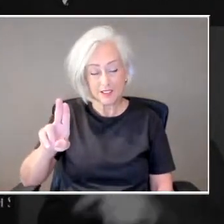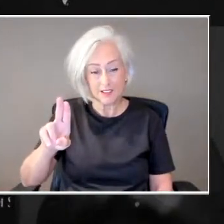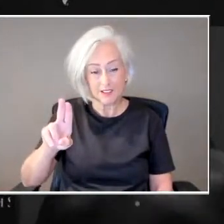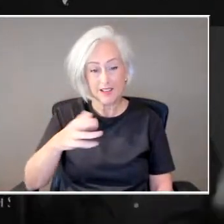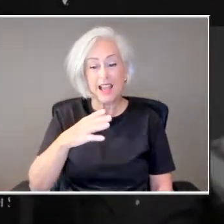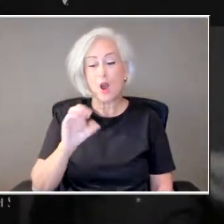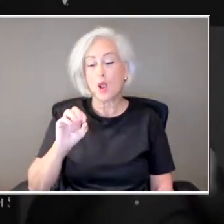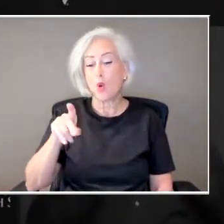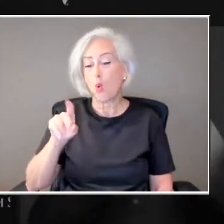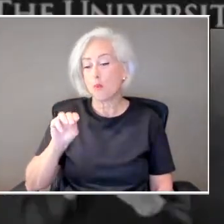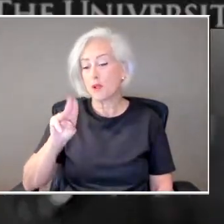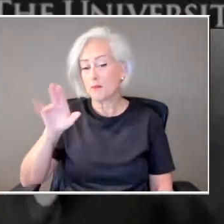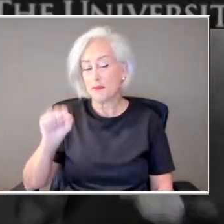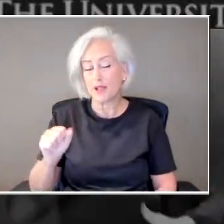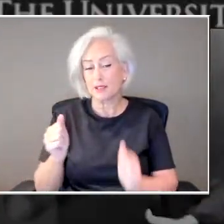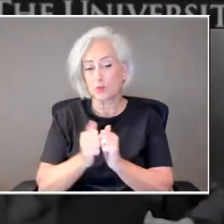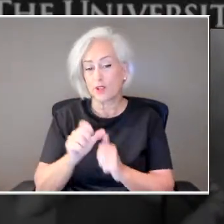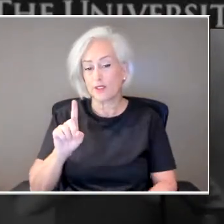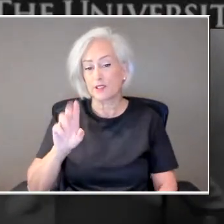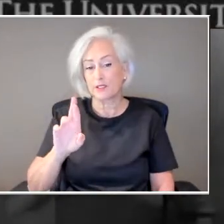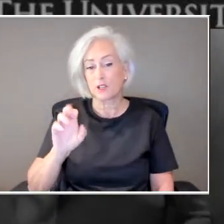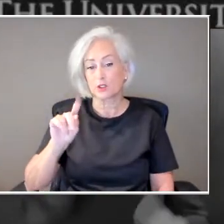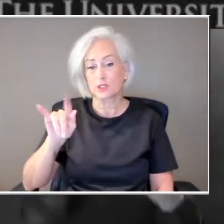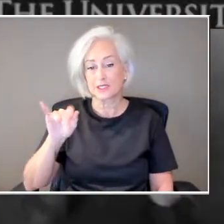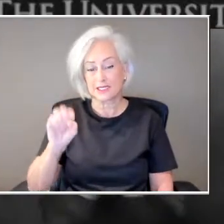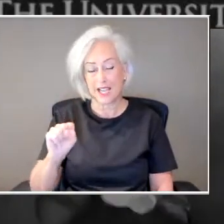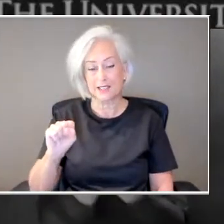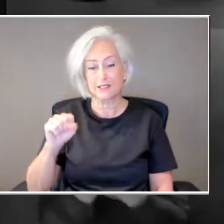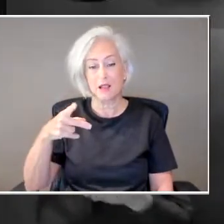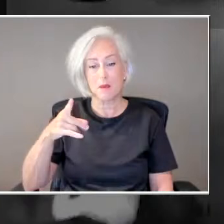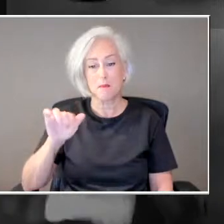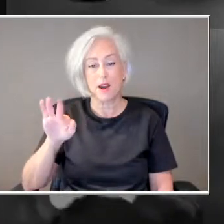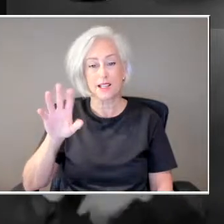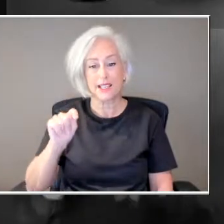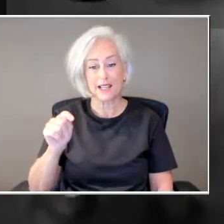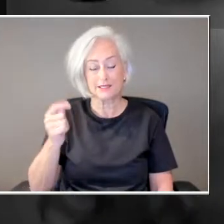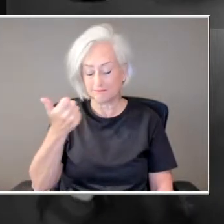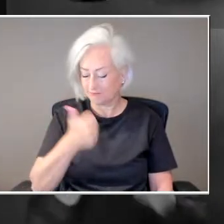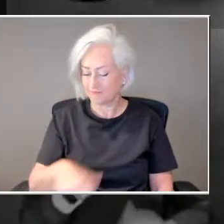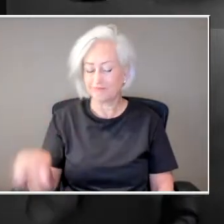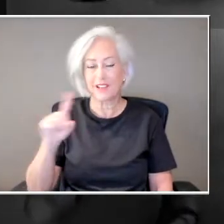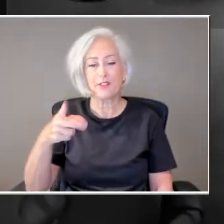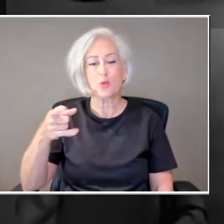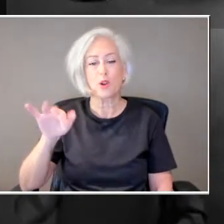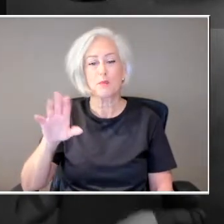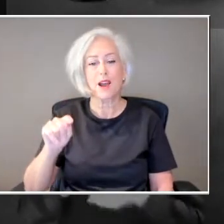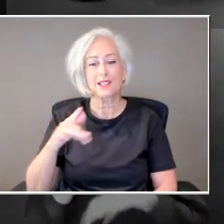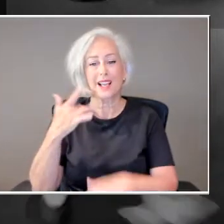Mics with Dr. Stites podcast. Now, everywhere podcasts are available.